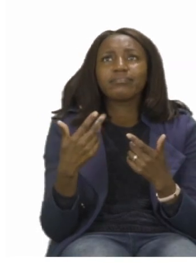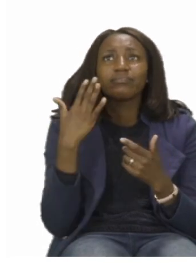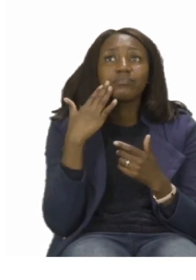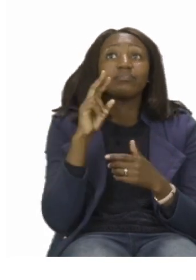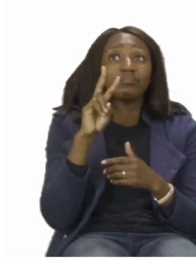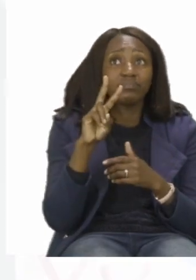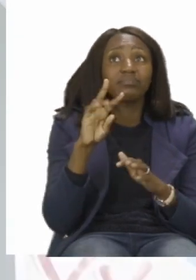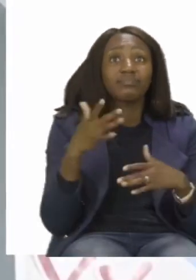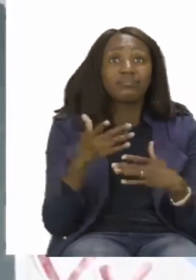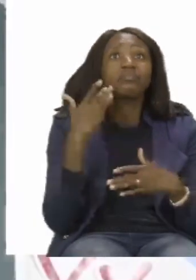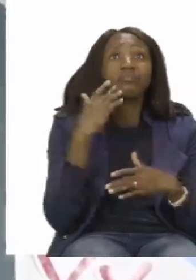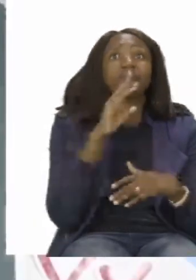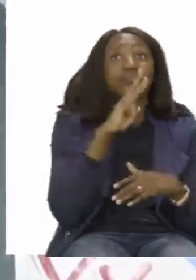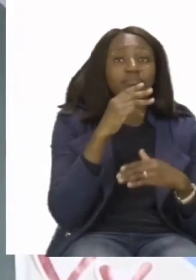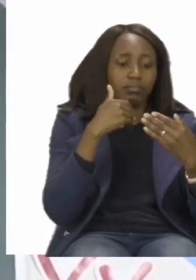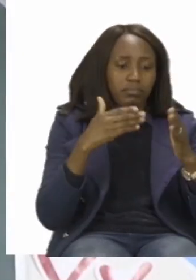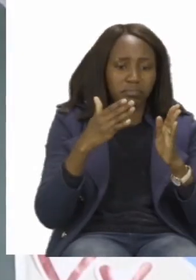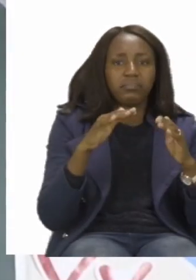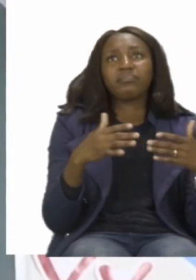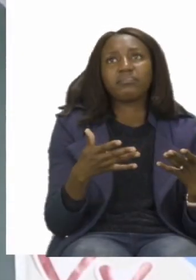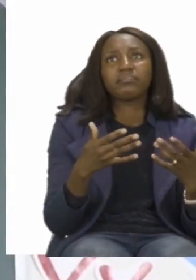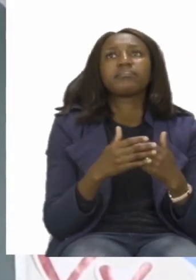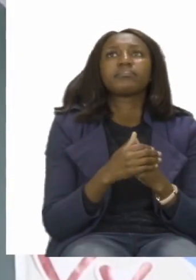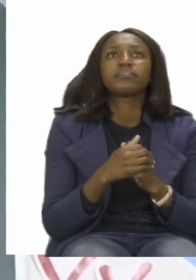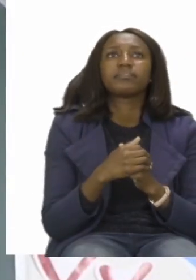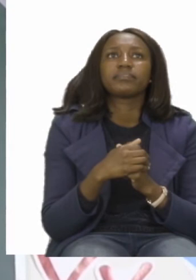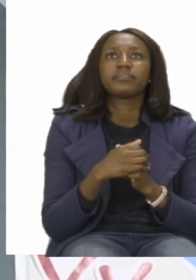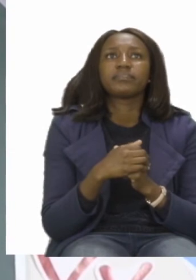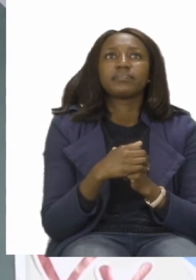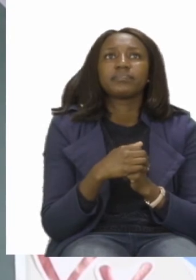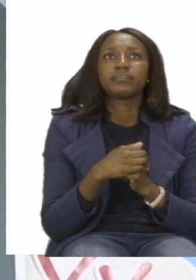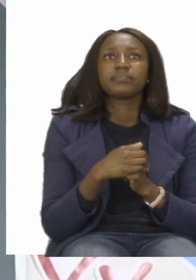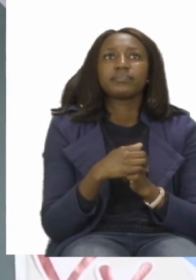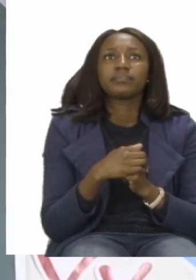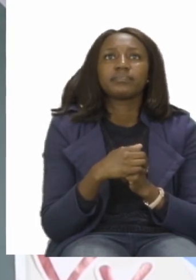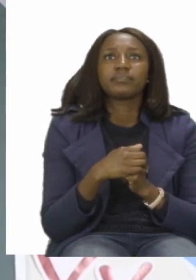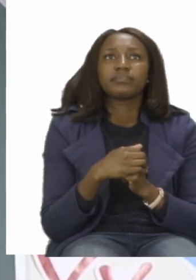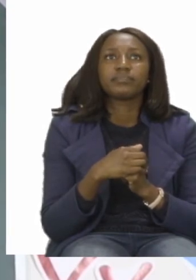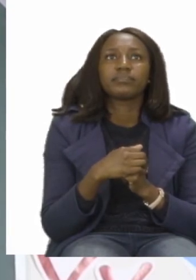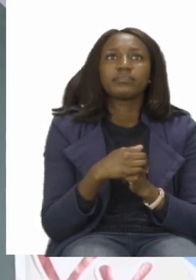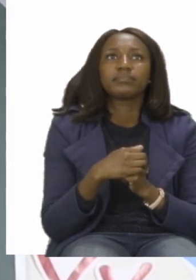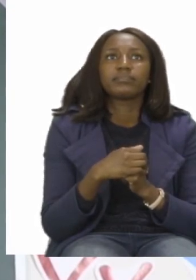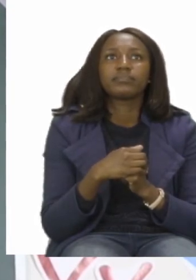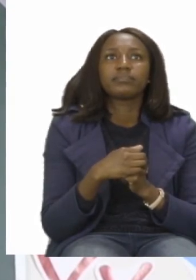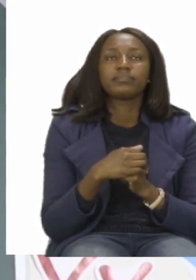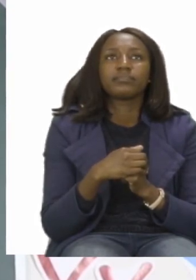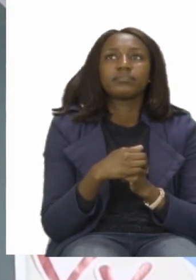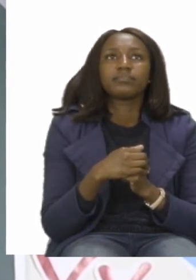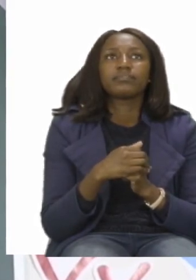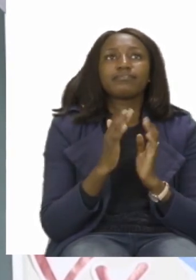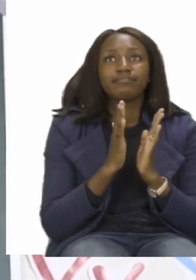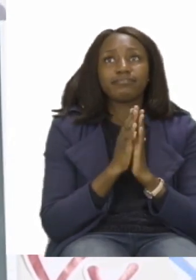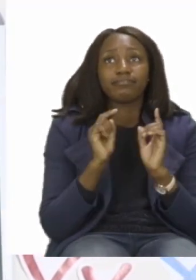the 2D version of this shape. Now I'm going to leave you to go back to finishing